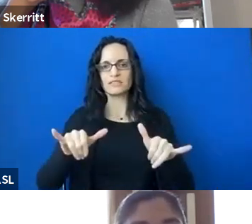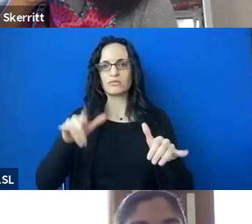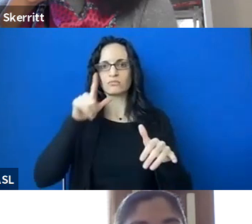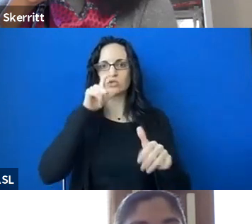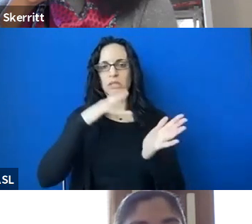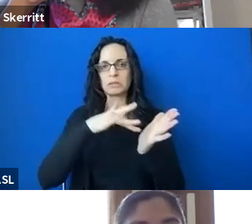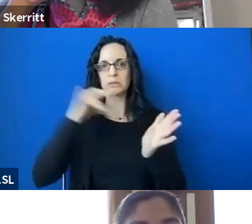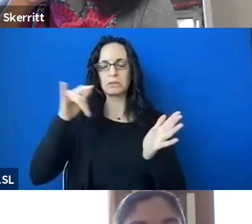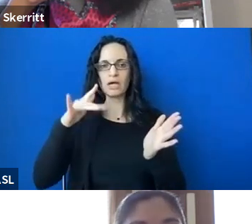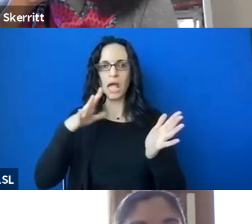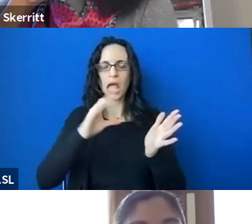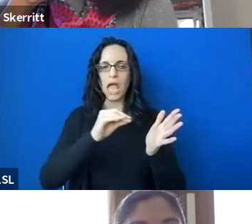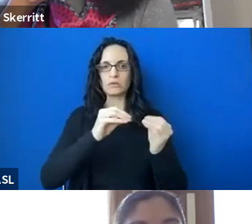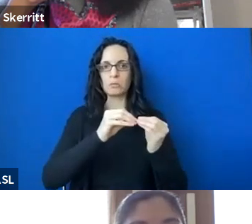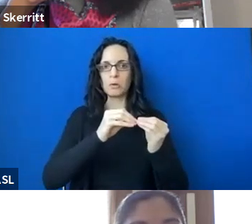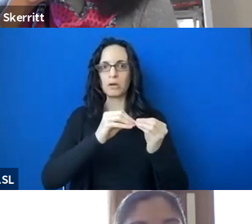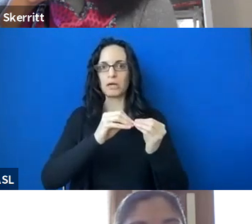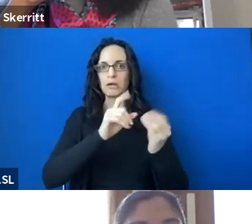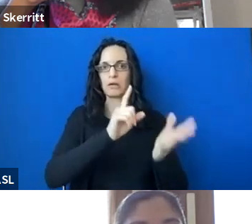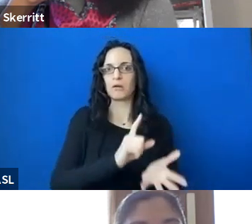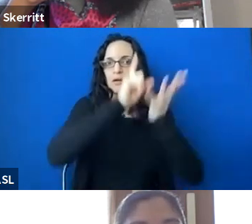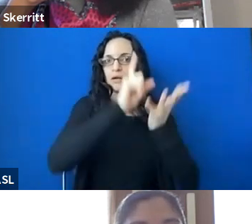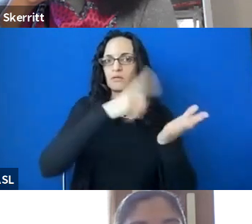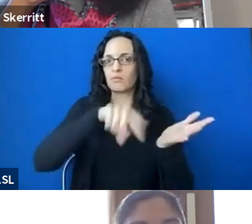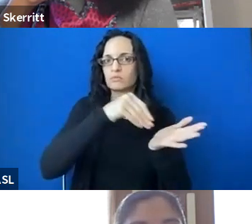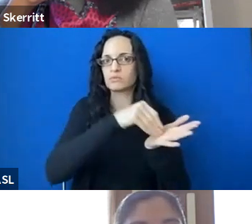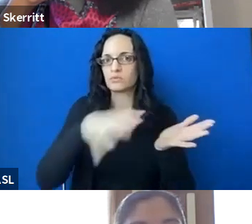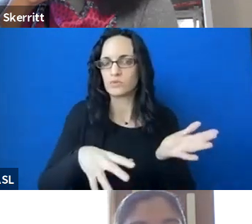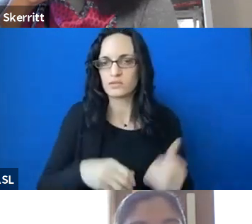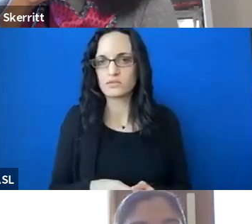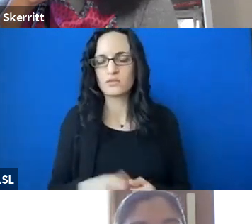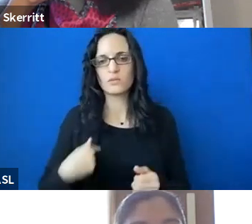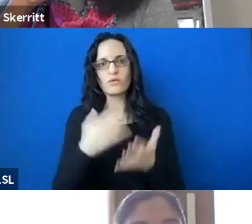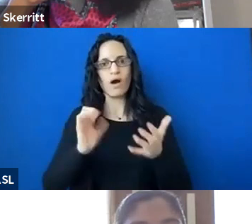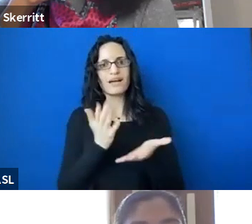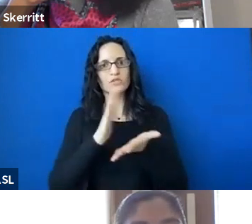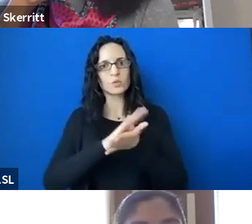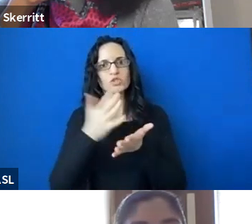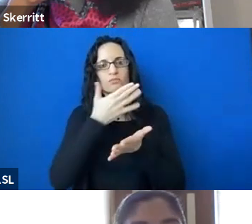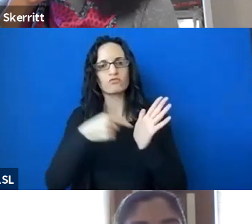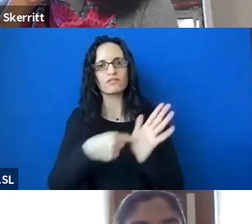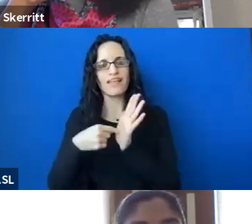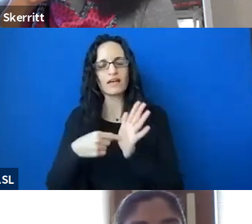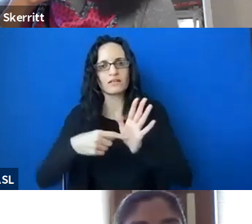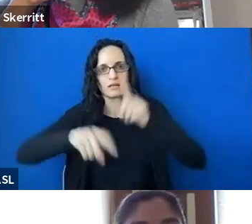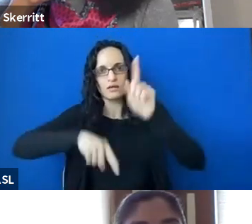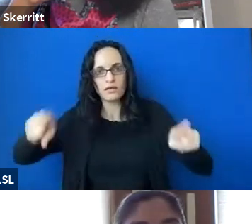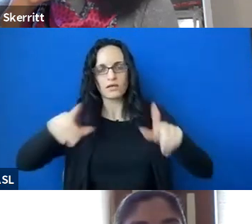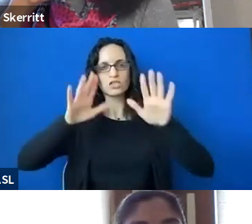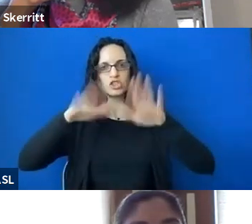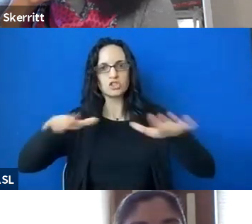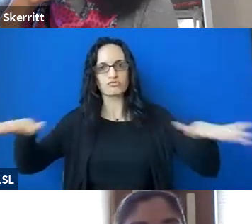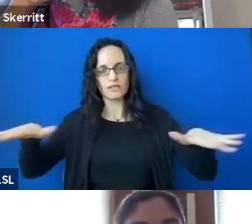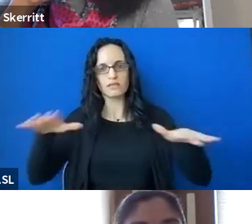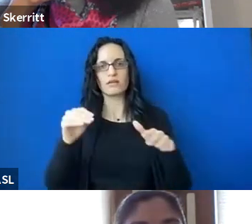not determine, ensuring these schools better reflect our city's children is a step toward a better and more equitable district